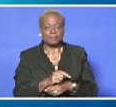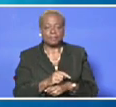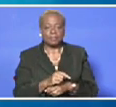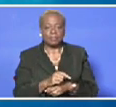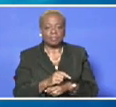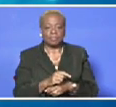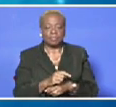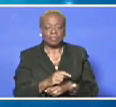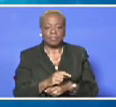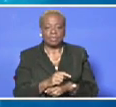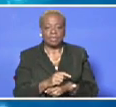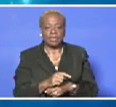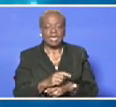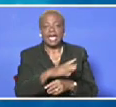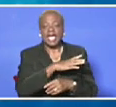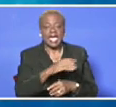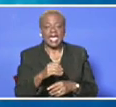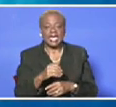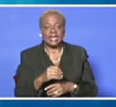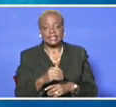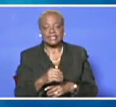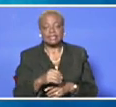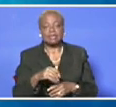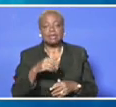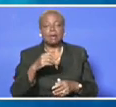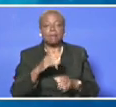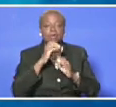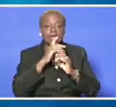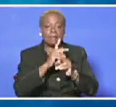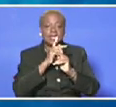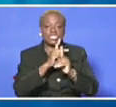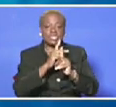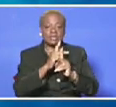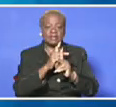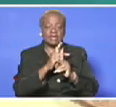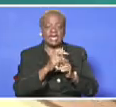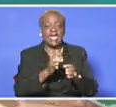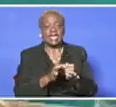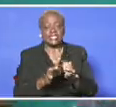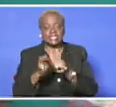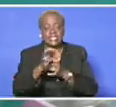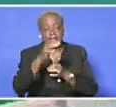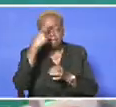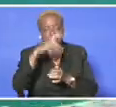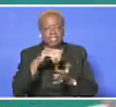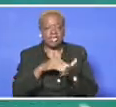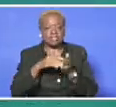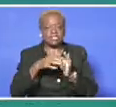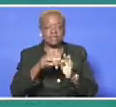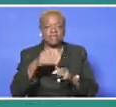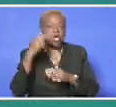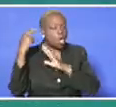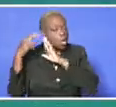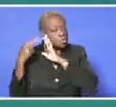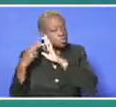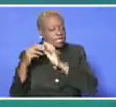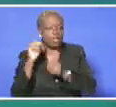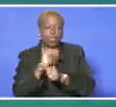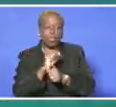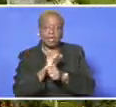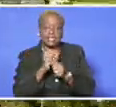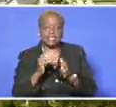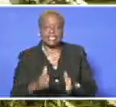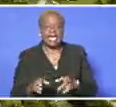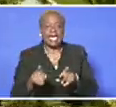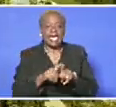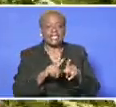The new emergency orders and subsequent proclamation extend the furlough for thousands of hotel workers as a portion of them prepare for